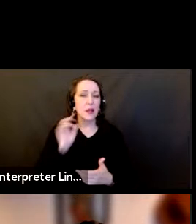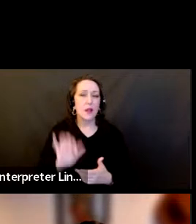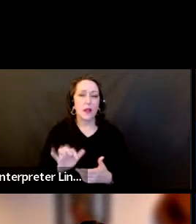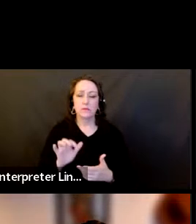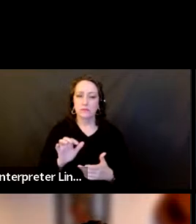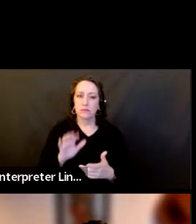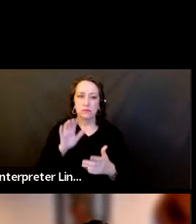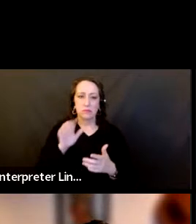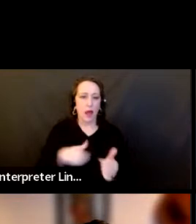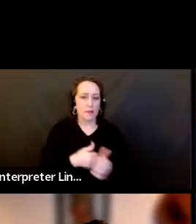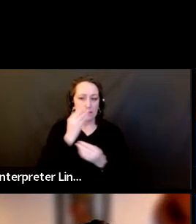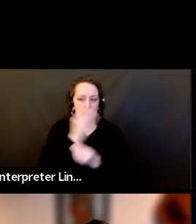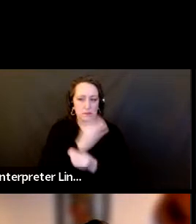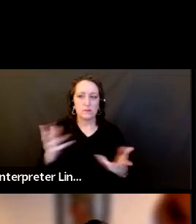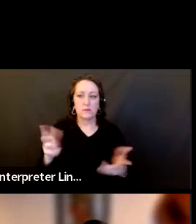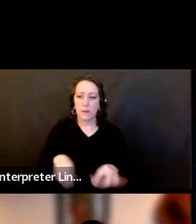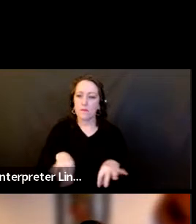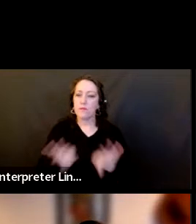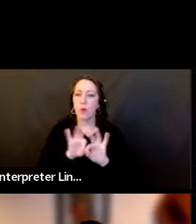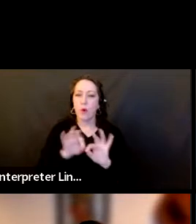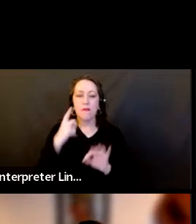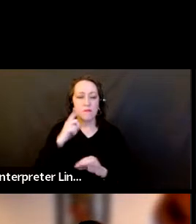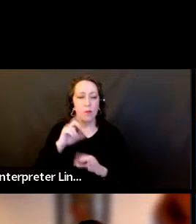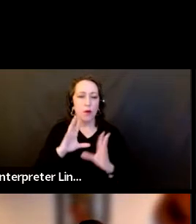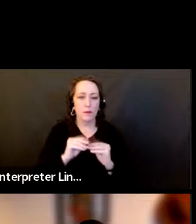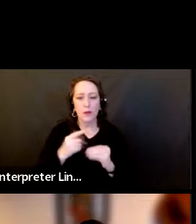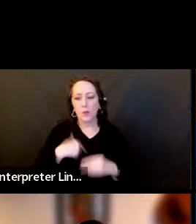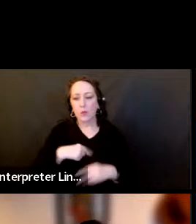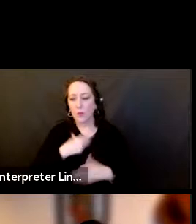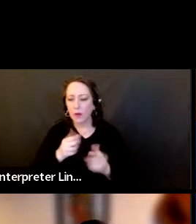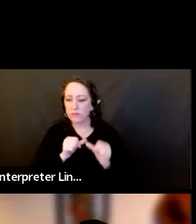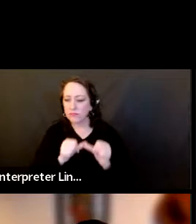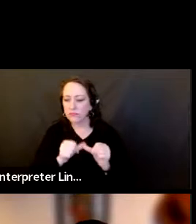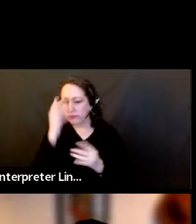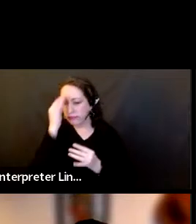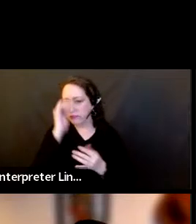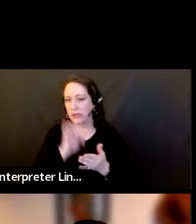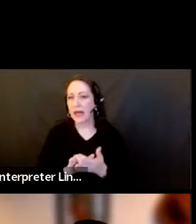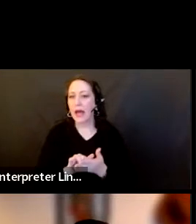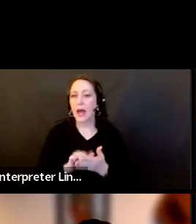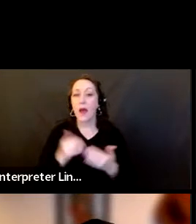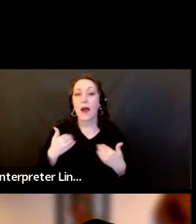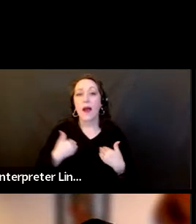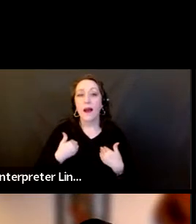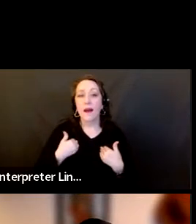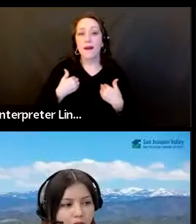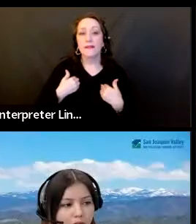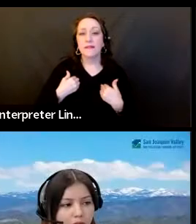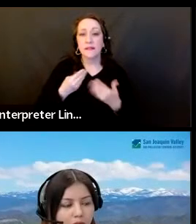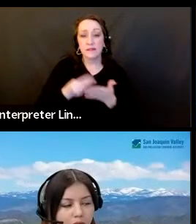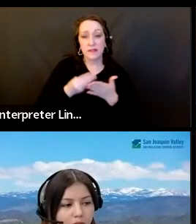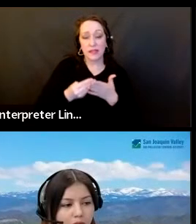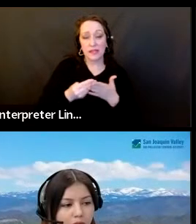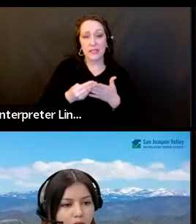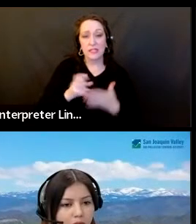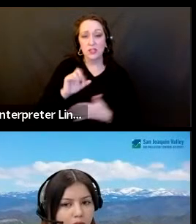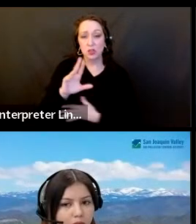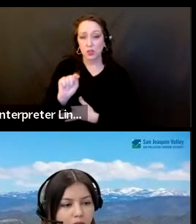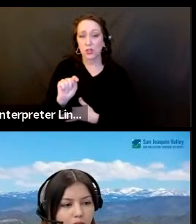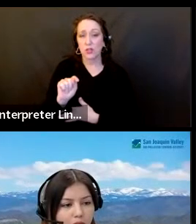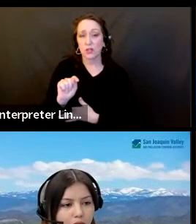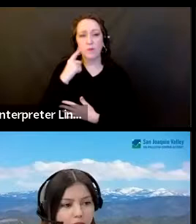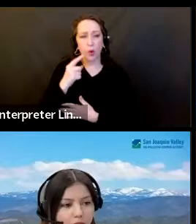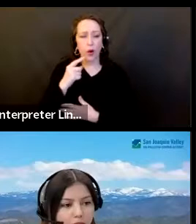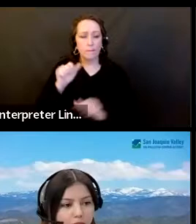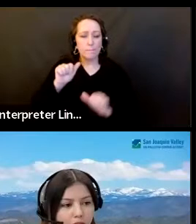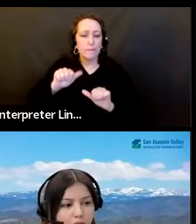update is definitely important for the committee, but also something for us that we want to continue to think about too, is we do have funding in the CERP to